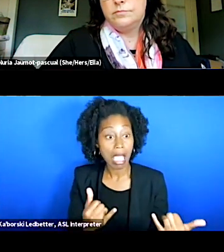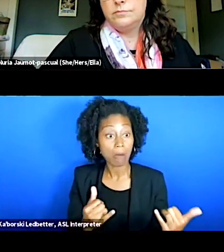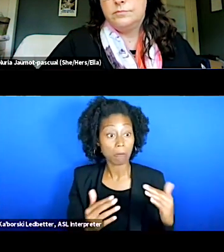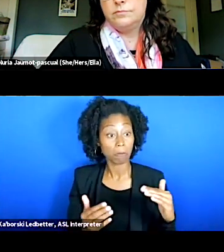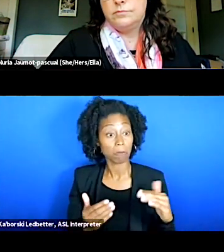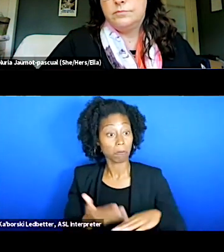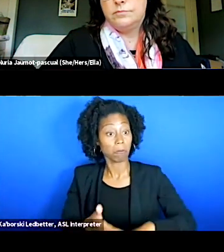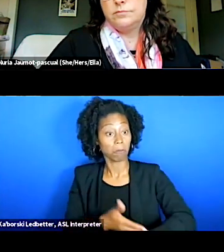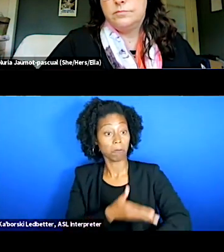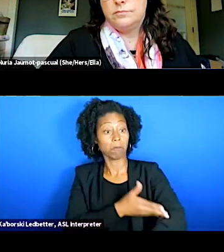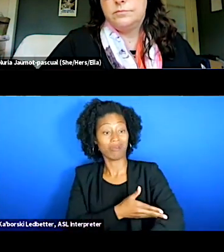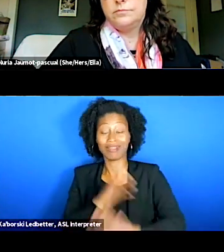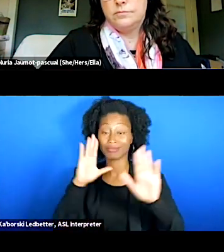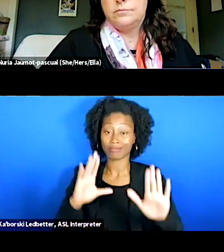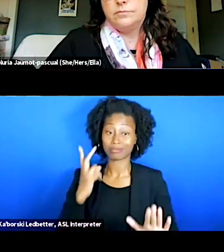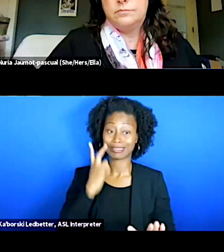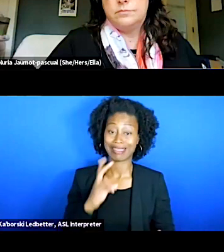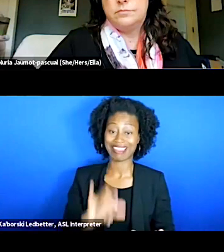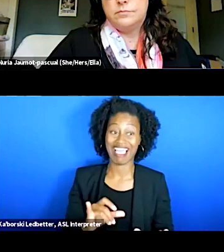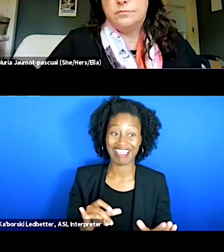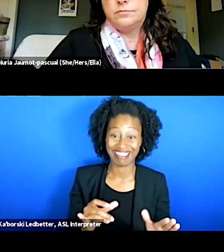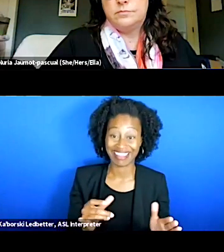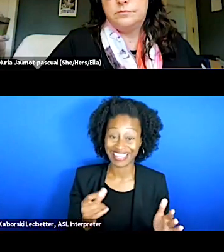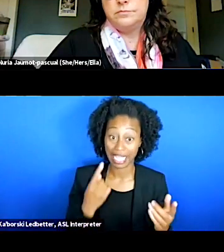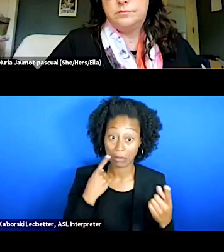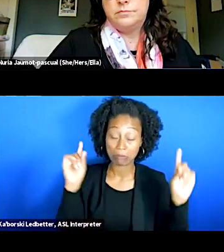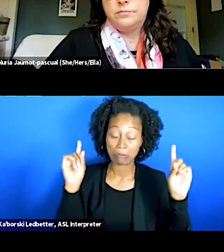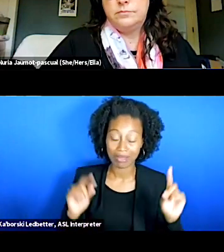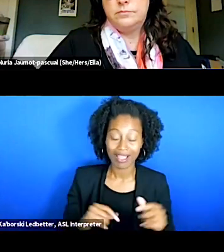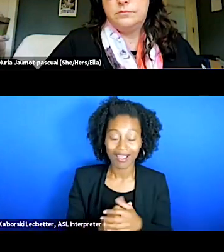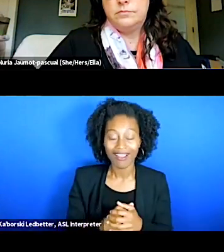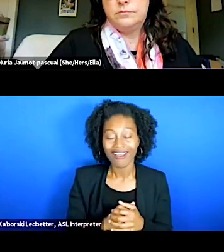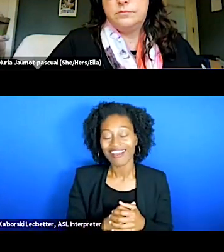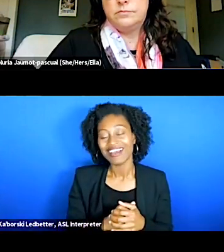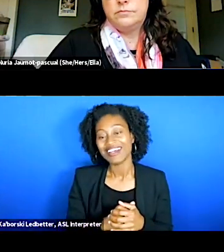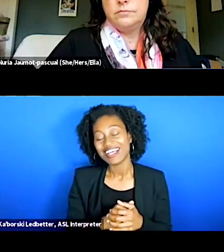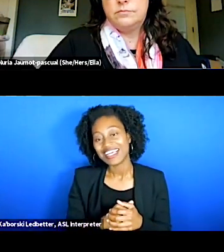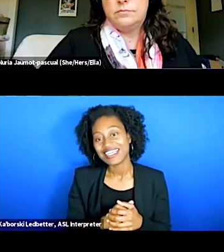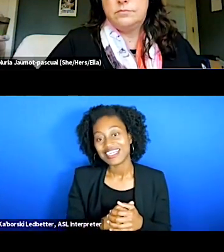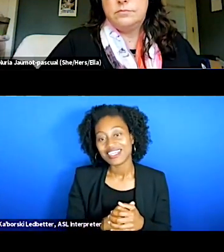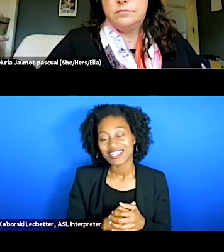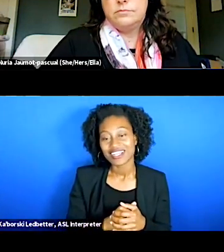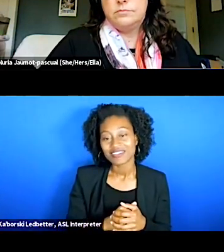just been excellent to see. And so in order to